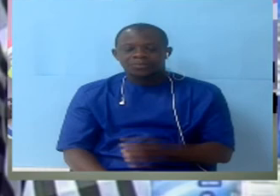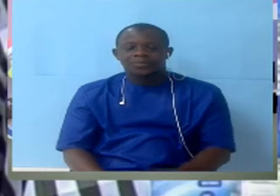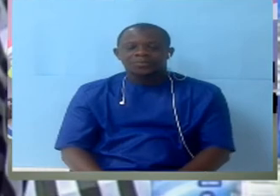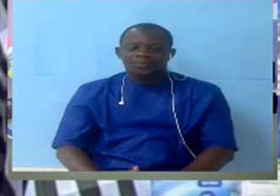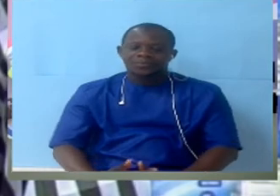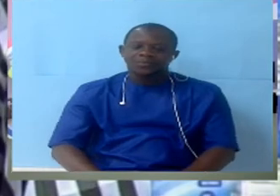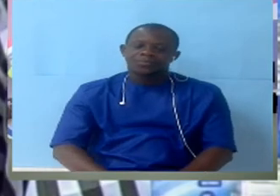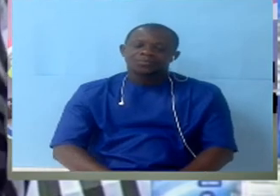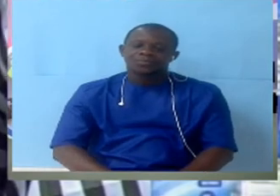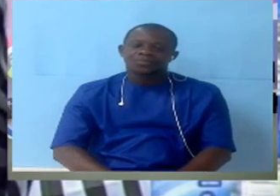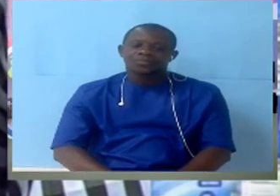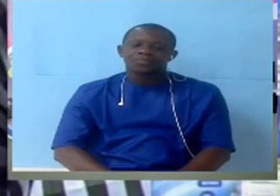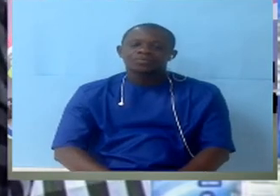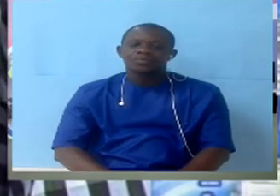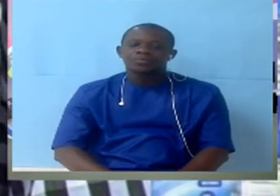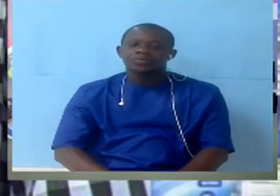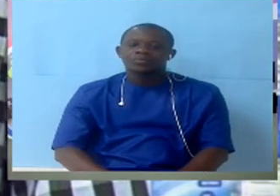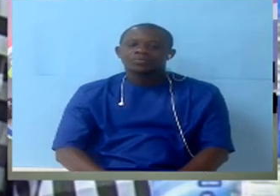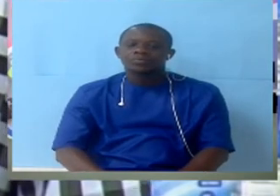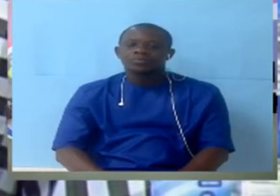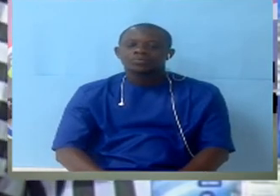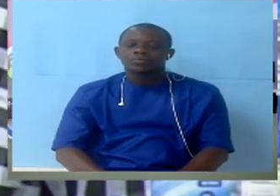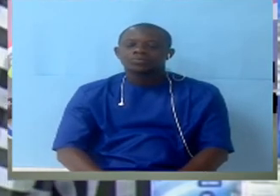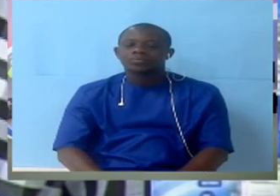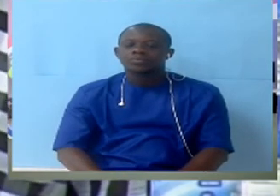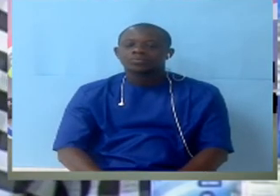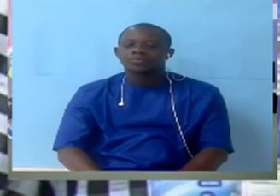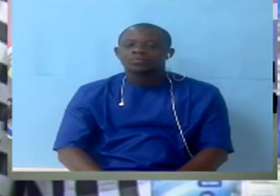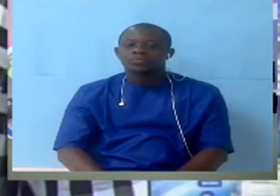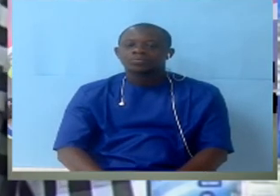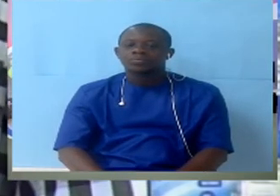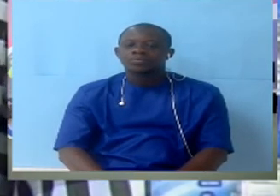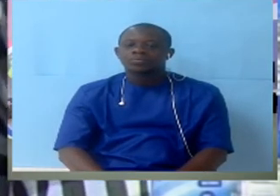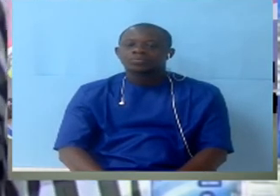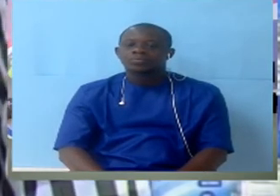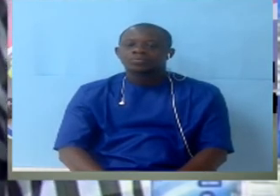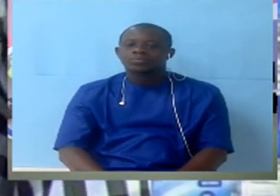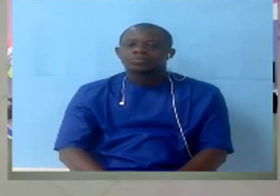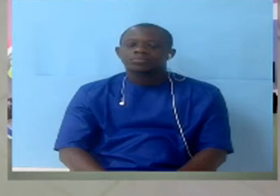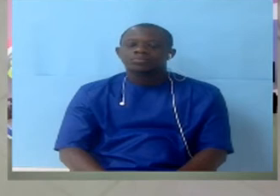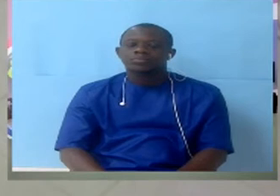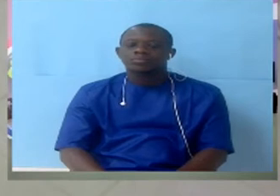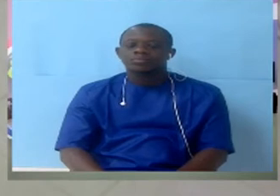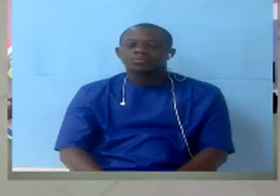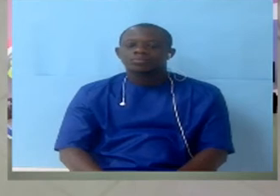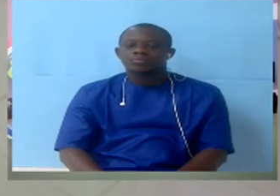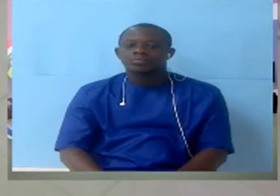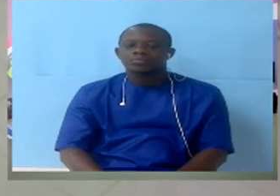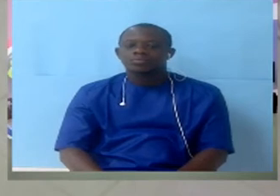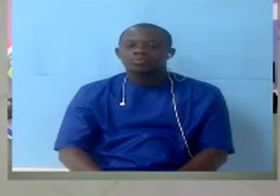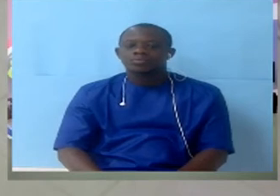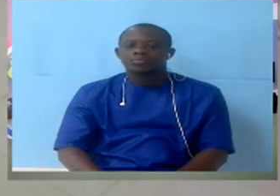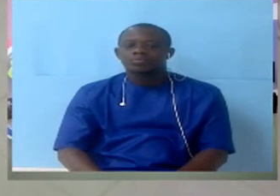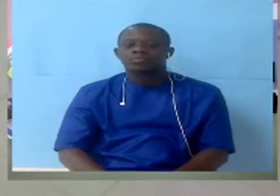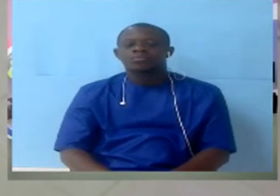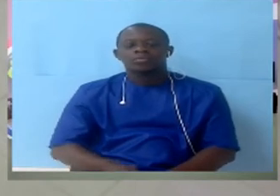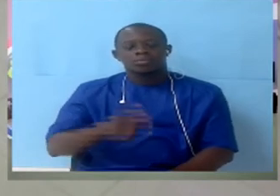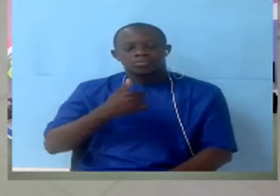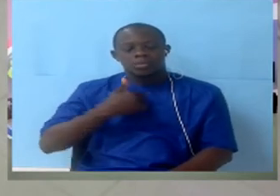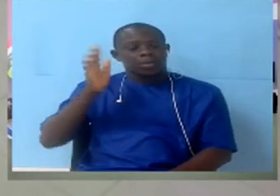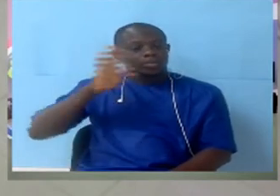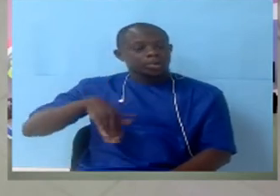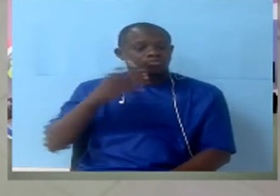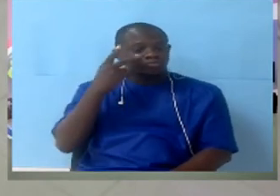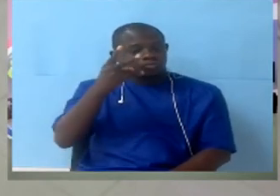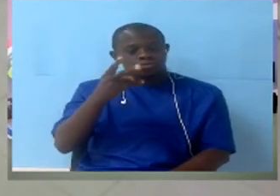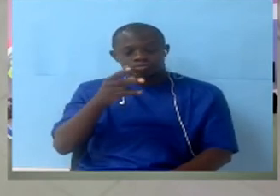august 2022 july kabrina yo july la man ñoo jël july say august 2012 I last saw him in